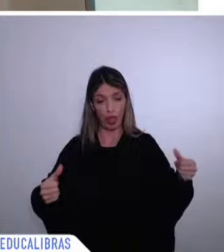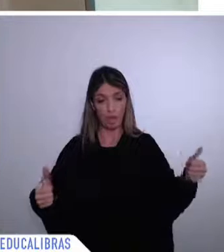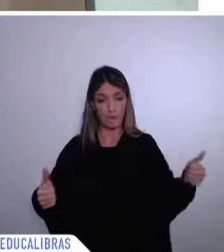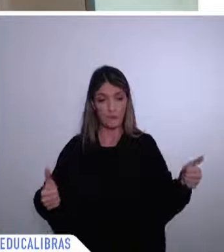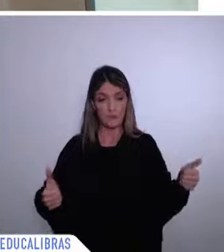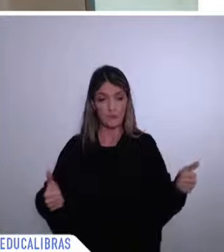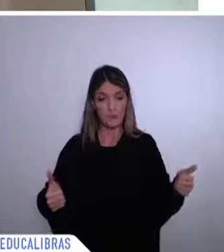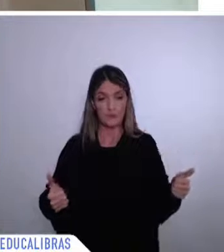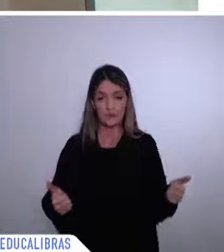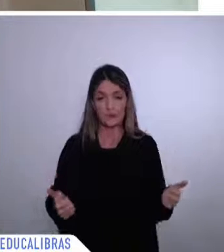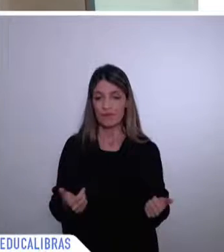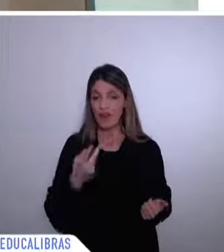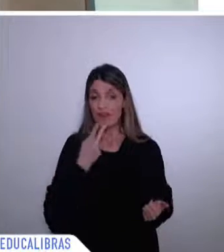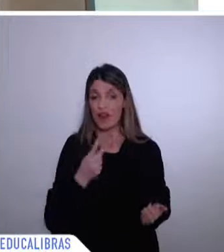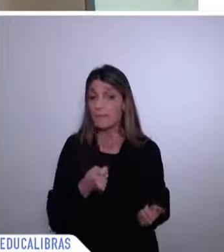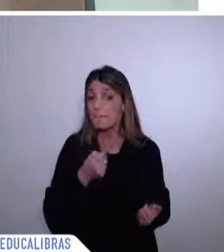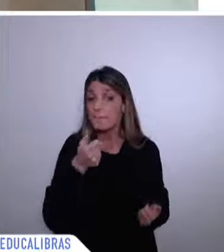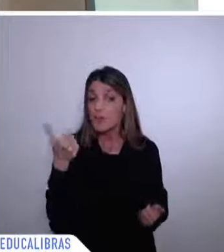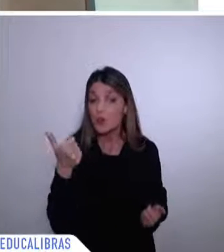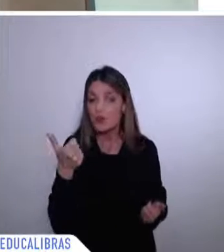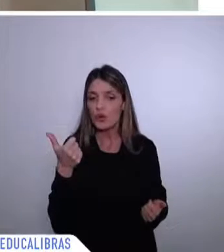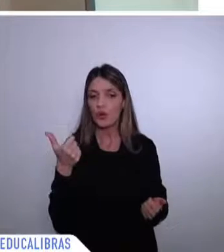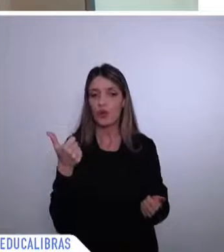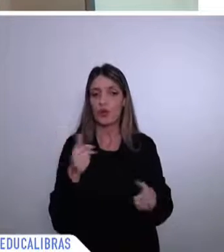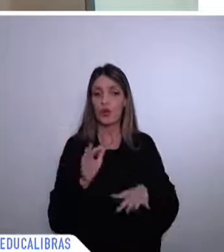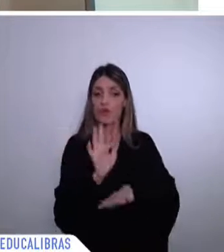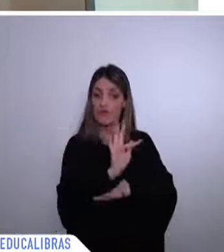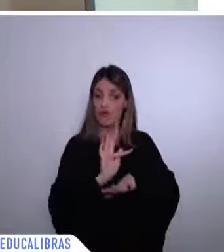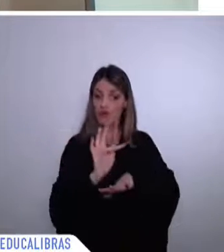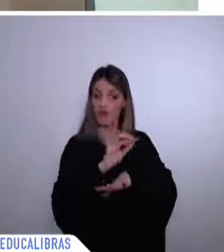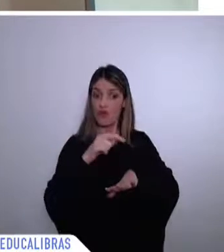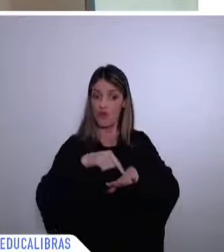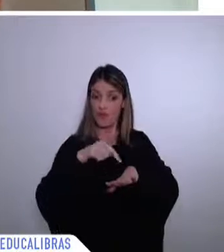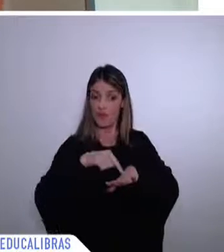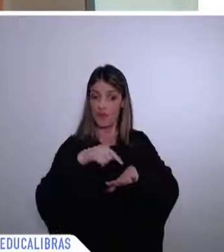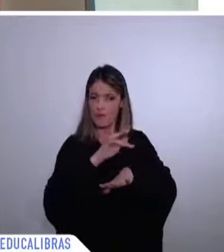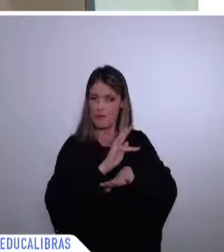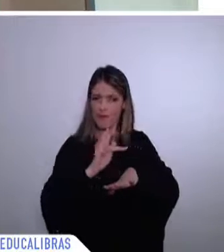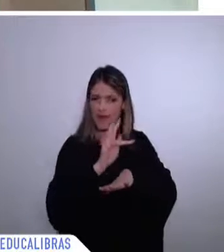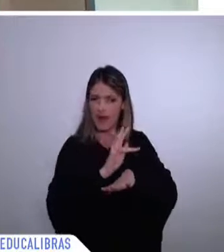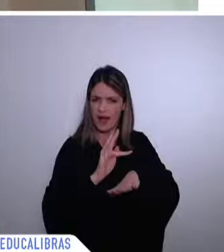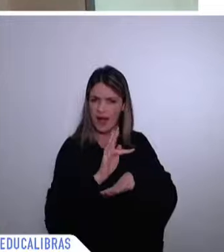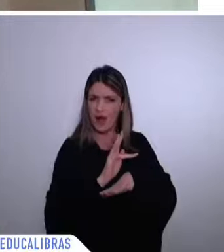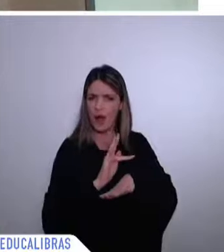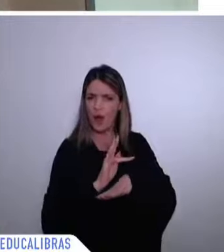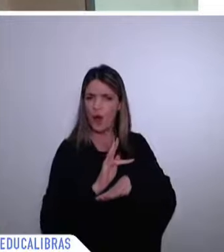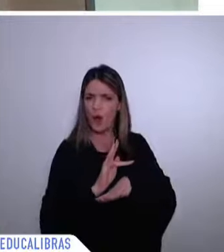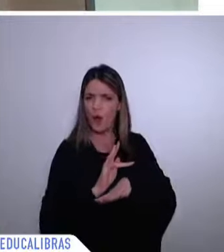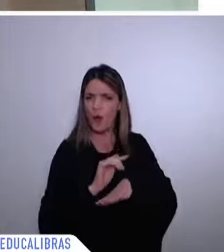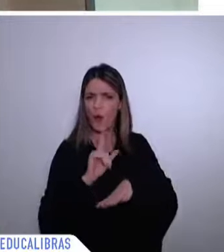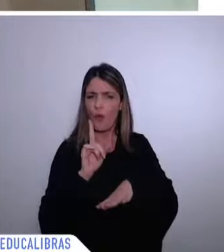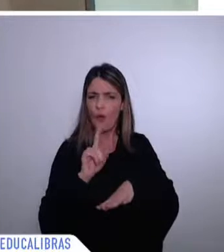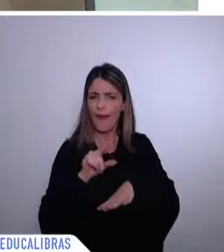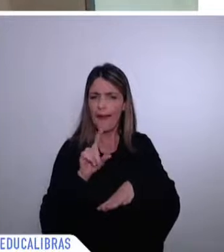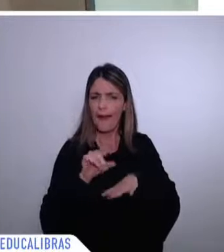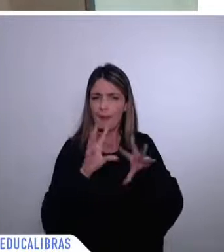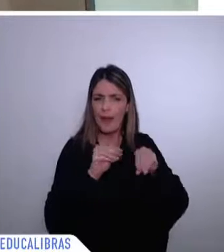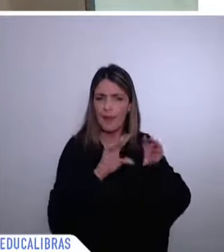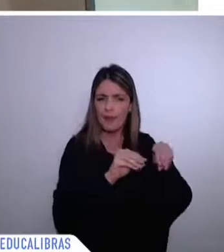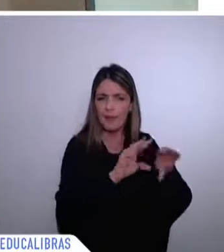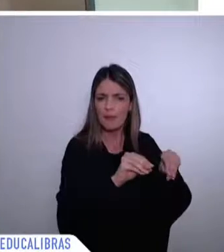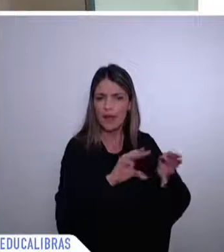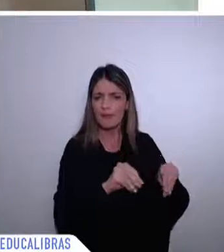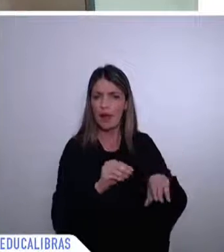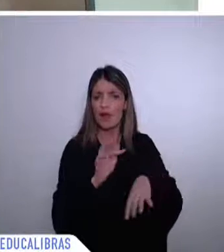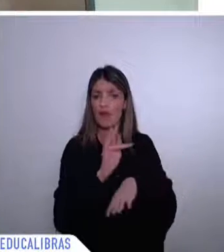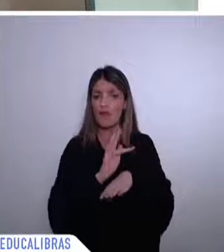degrading. We don't say much about this, but the way our formal way of working is